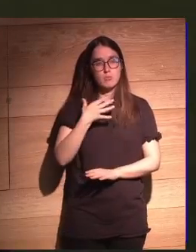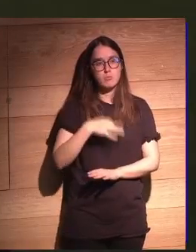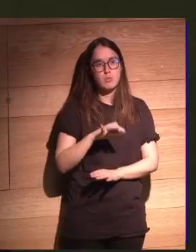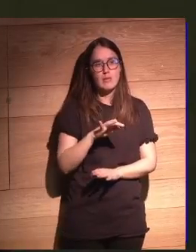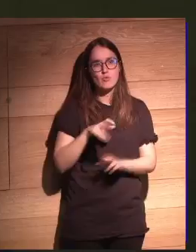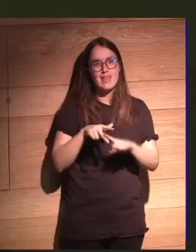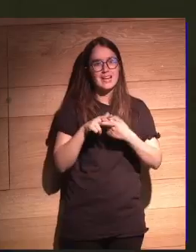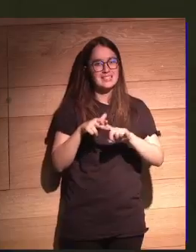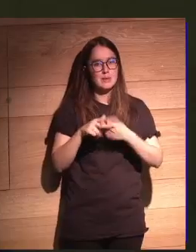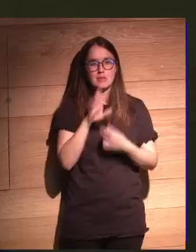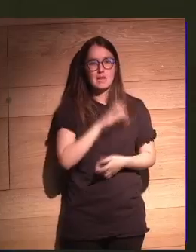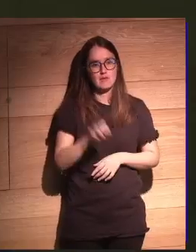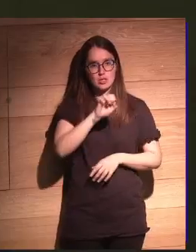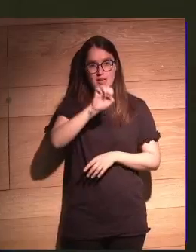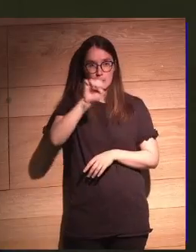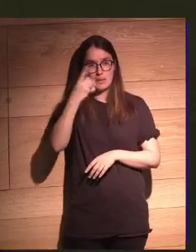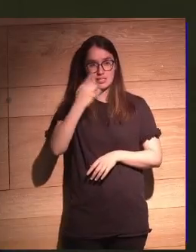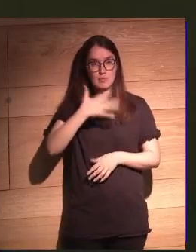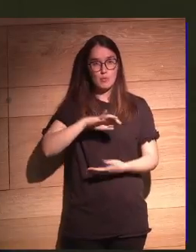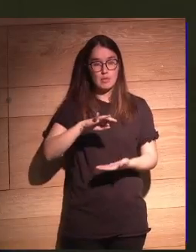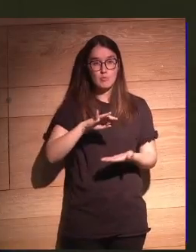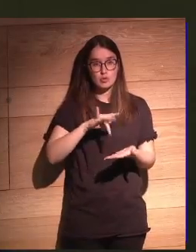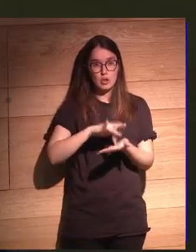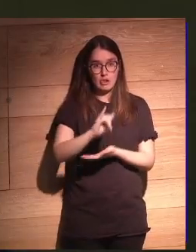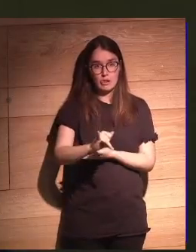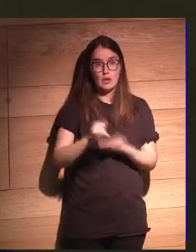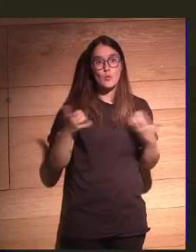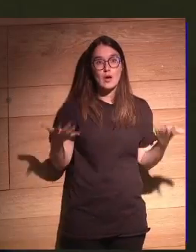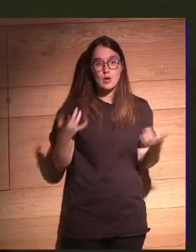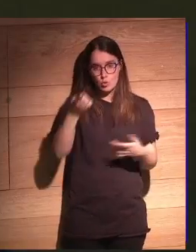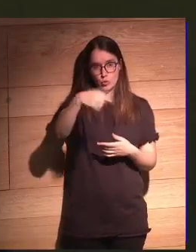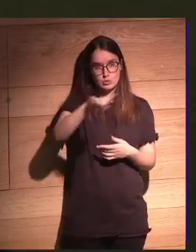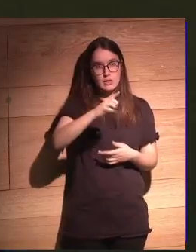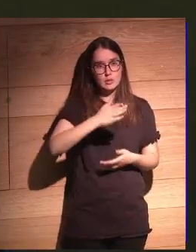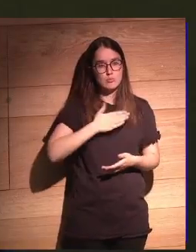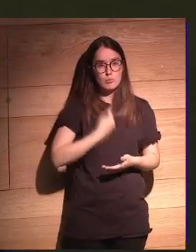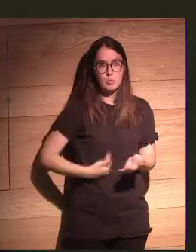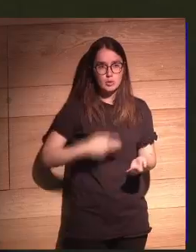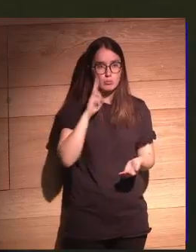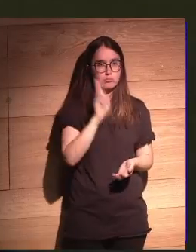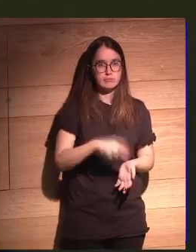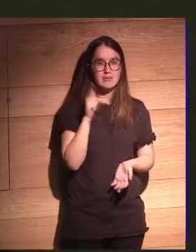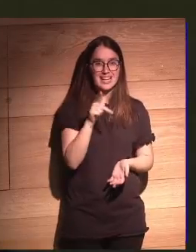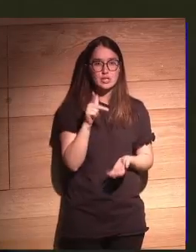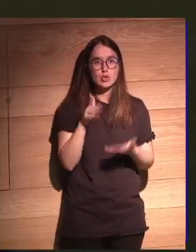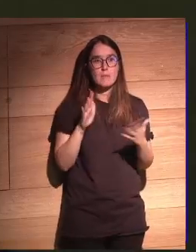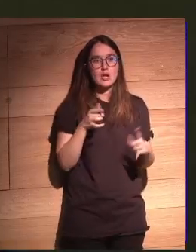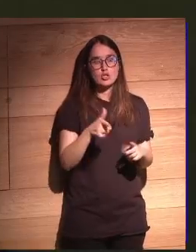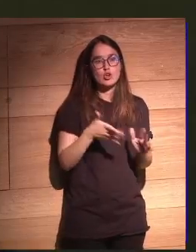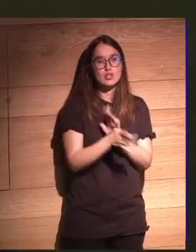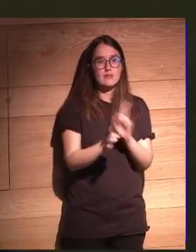housing is included in our constitution, and it's probably one of the best tools that we might have. You are an owner.